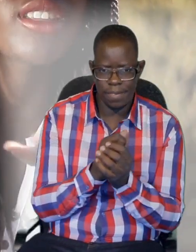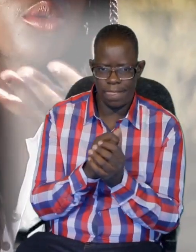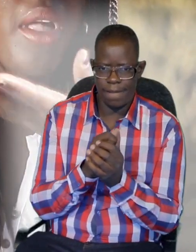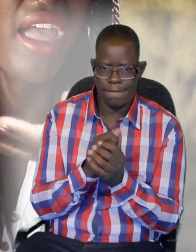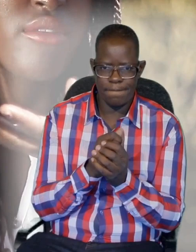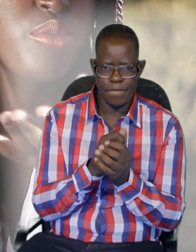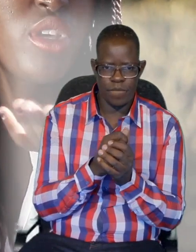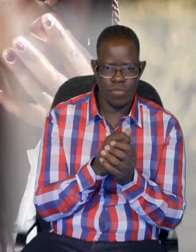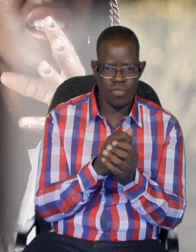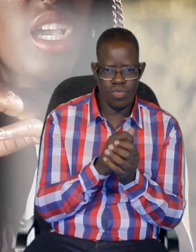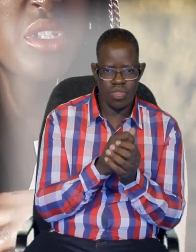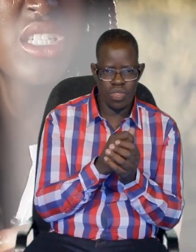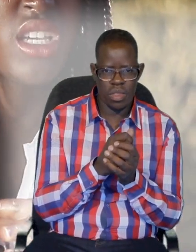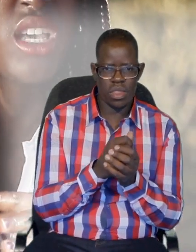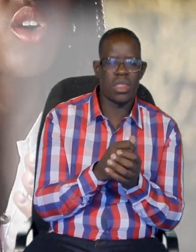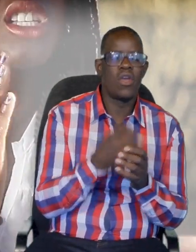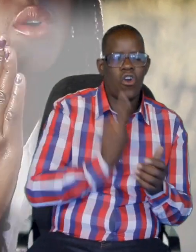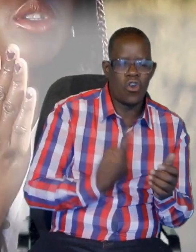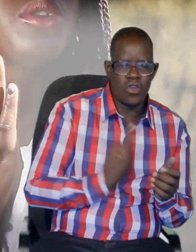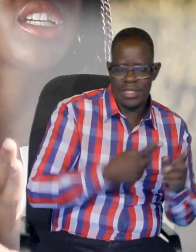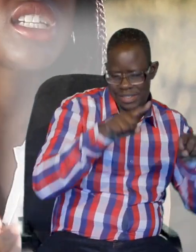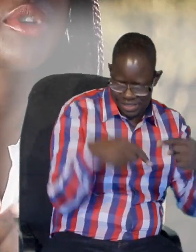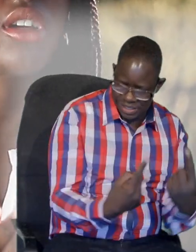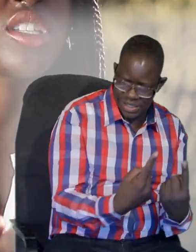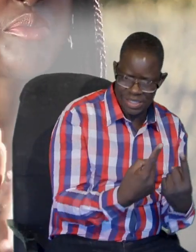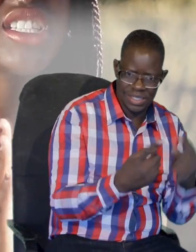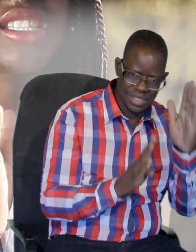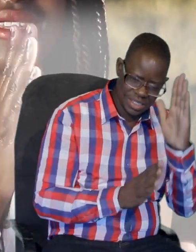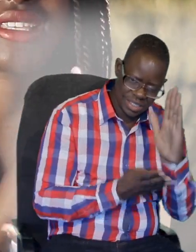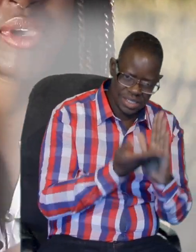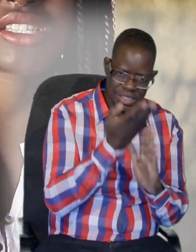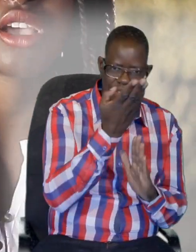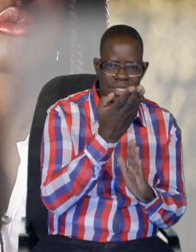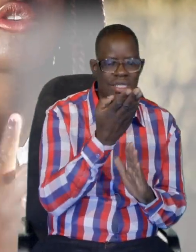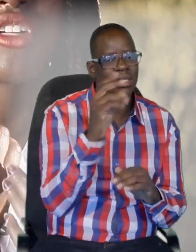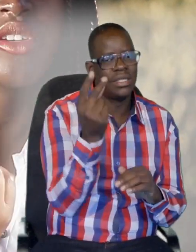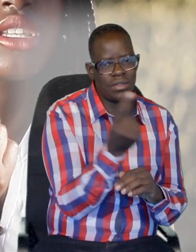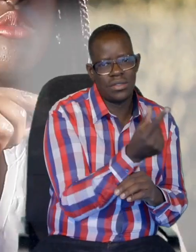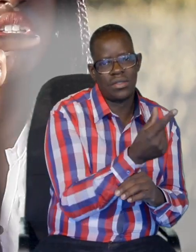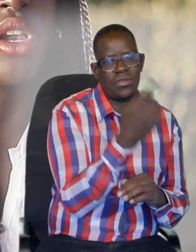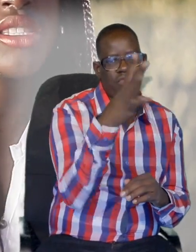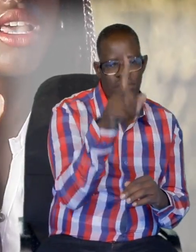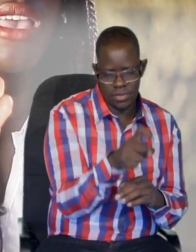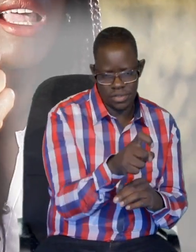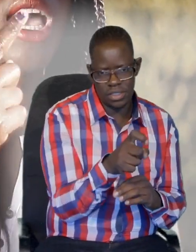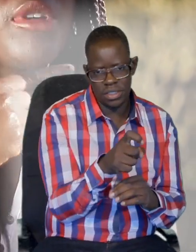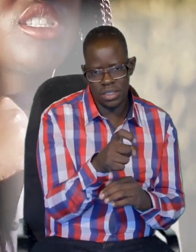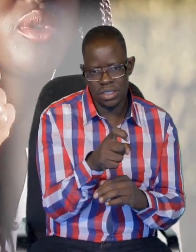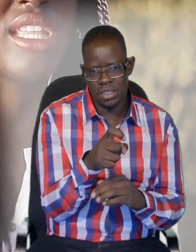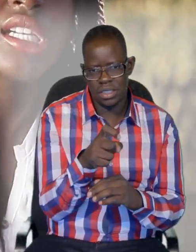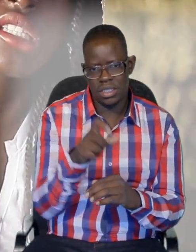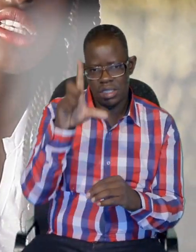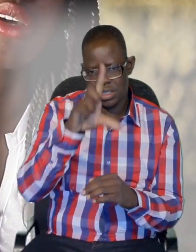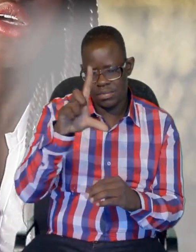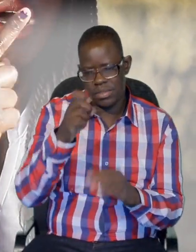the effect it will have will be owner's equity. The owner's equity will decrease because purchase is an expense with 4,000 Namibian dollars, and liability